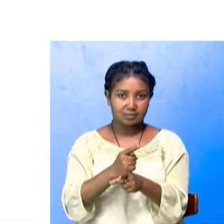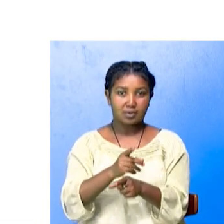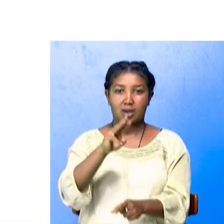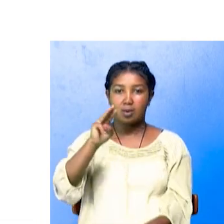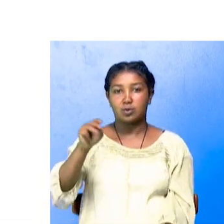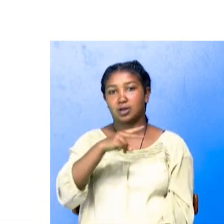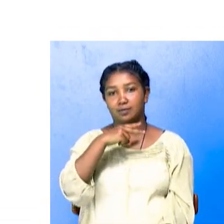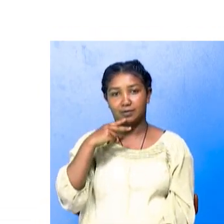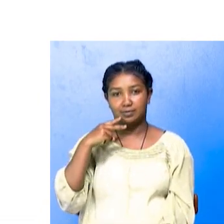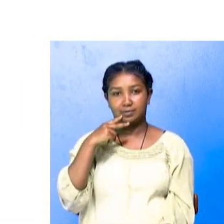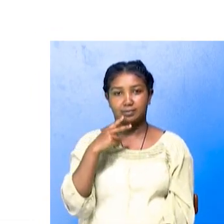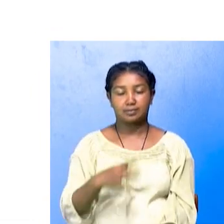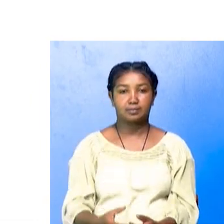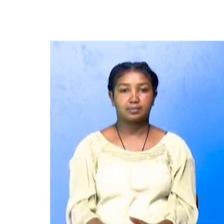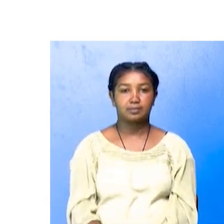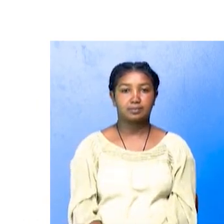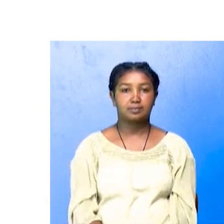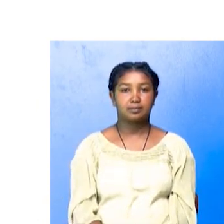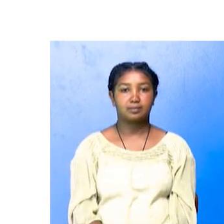modal verb.